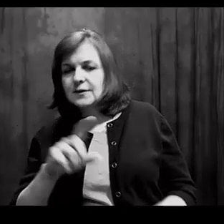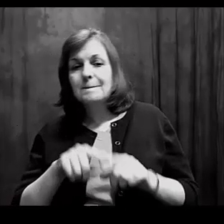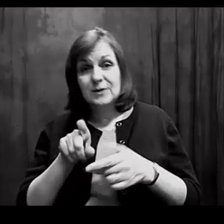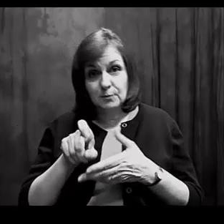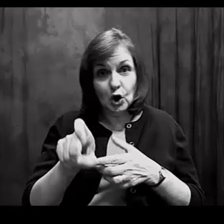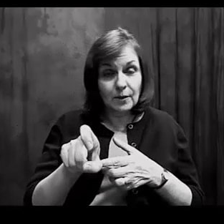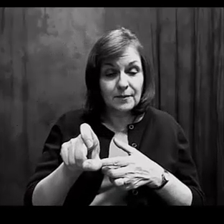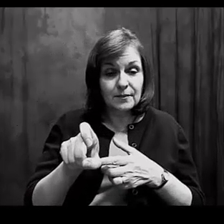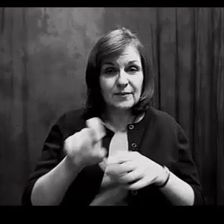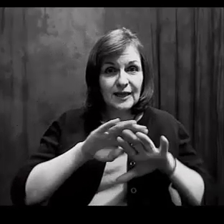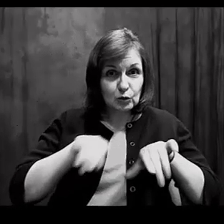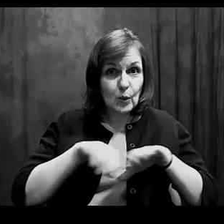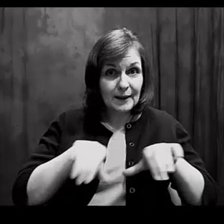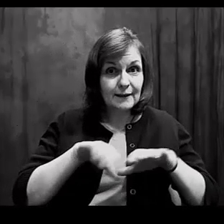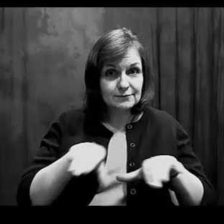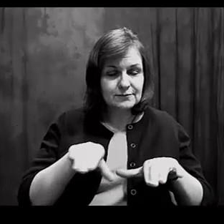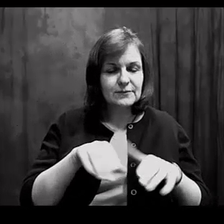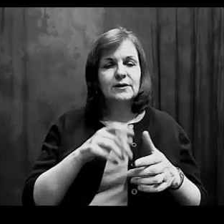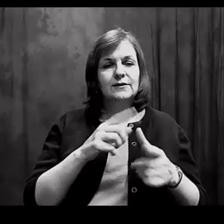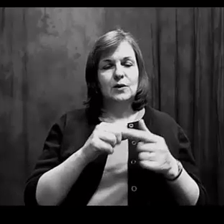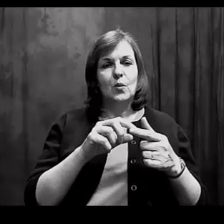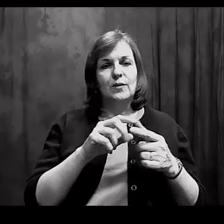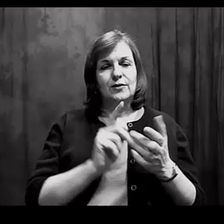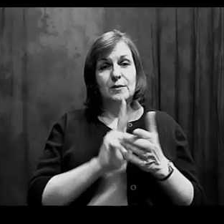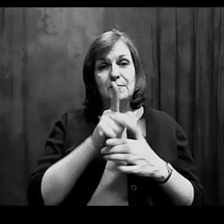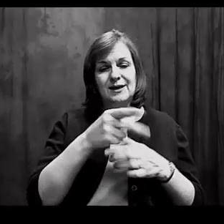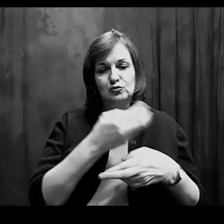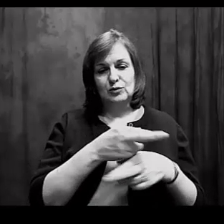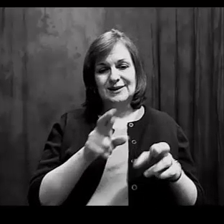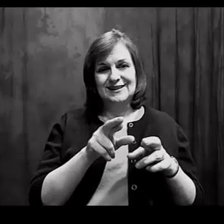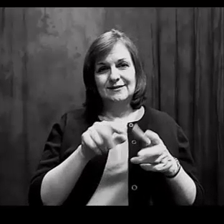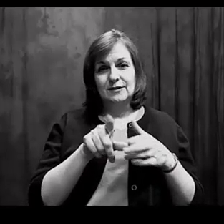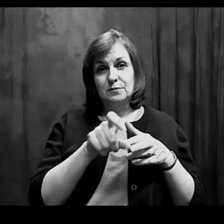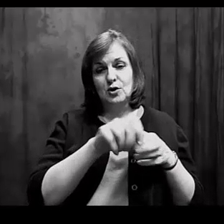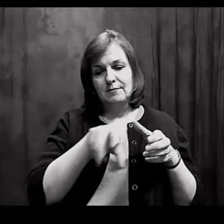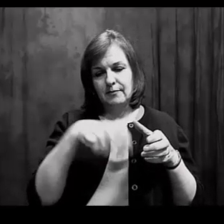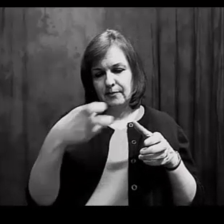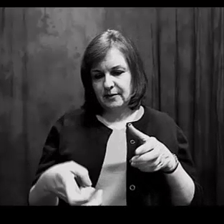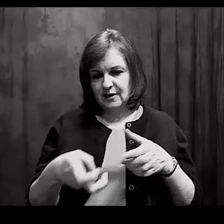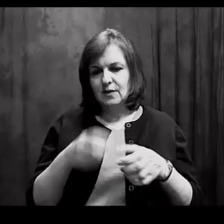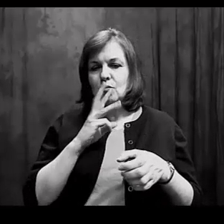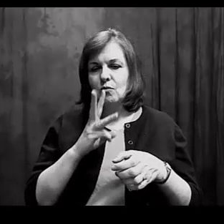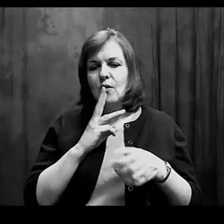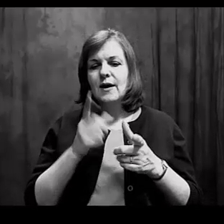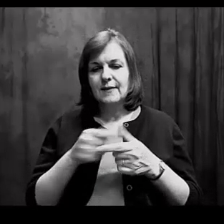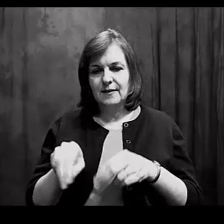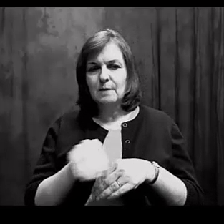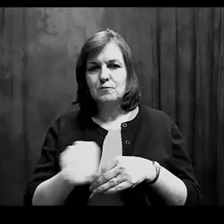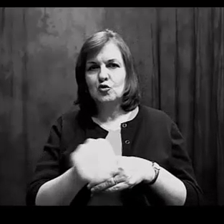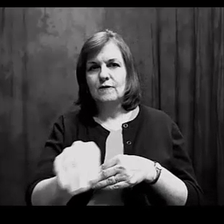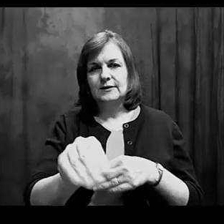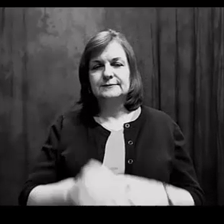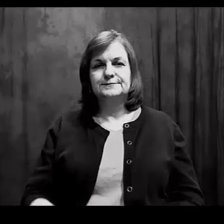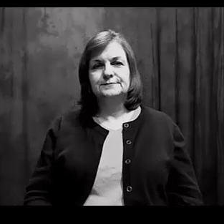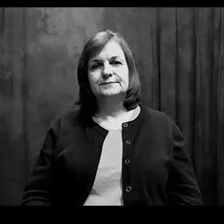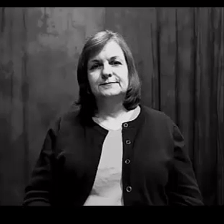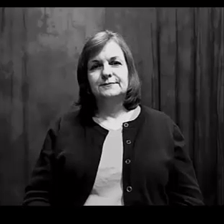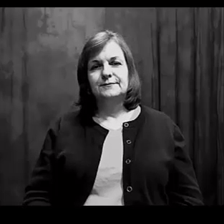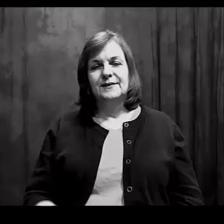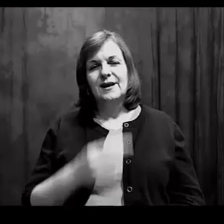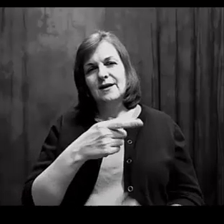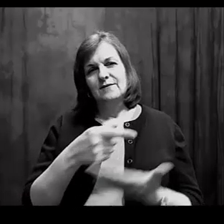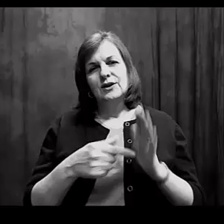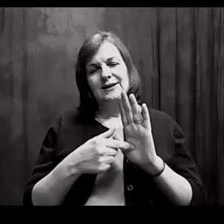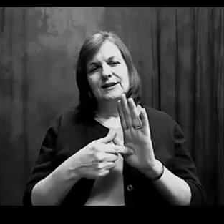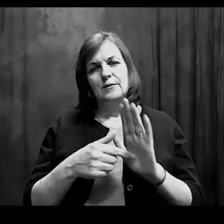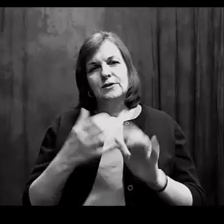sperm, literally, not spores, sperm. So they swim, right? So we have to have them in an environment that's wet,